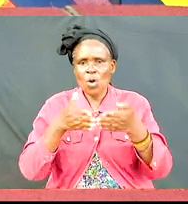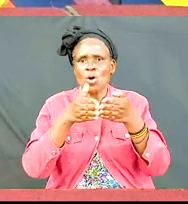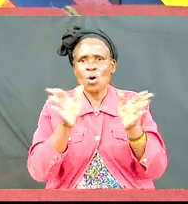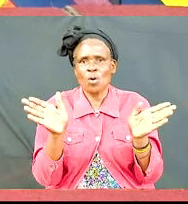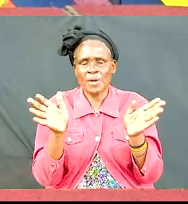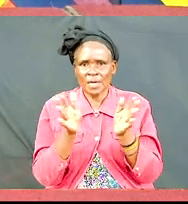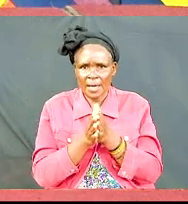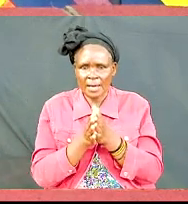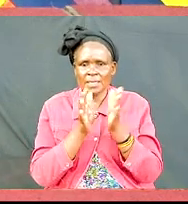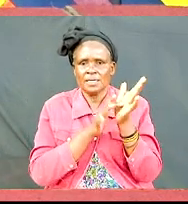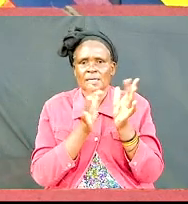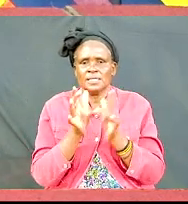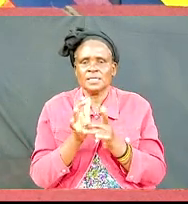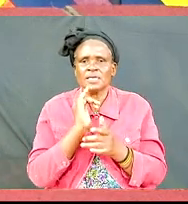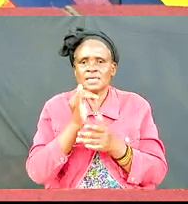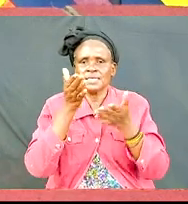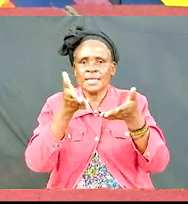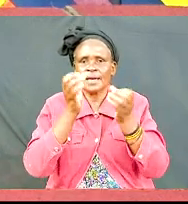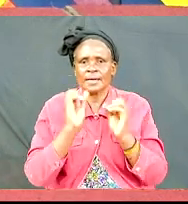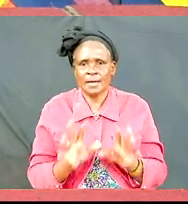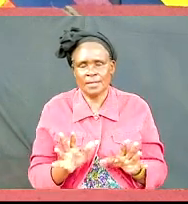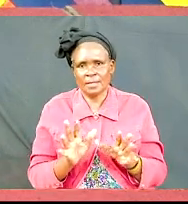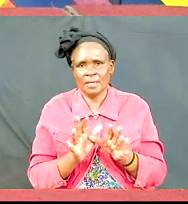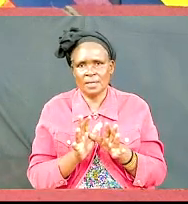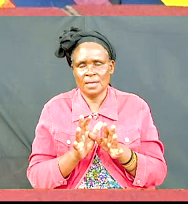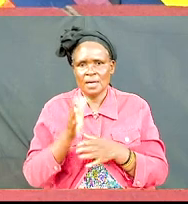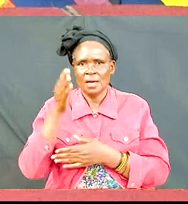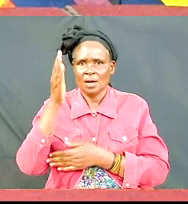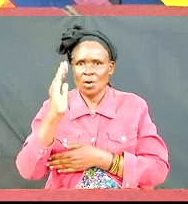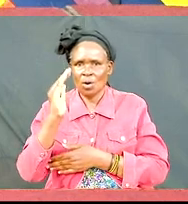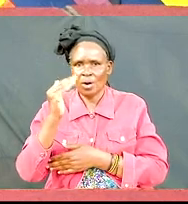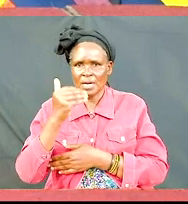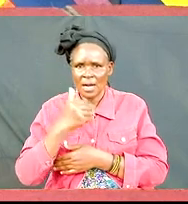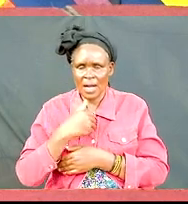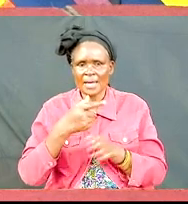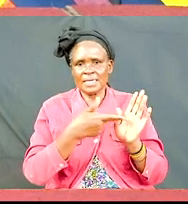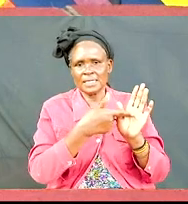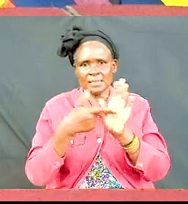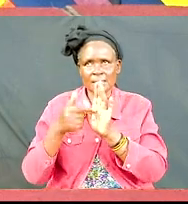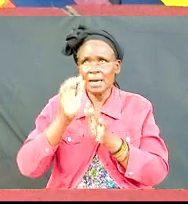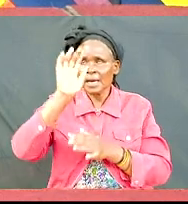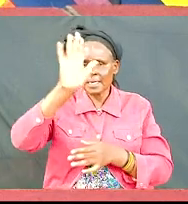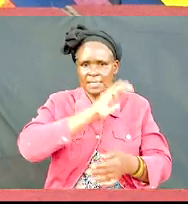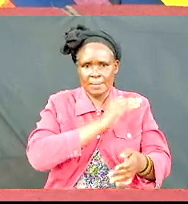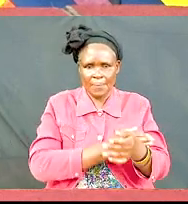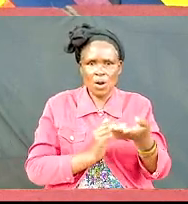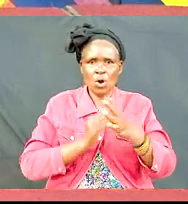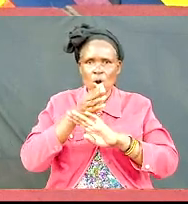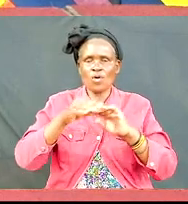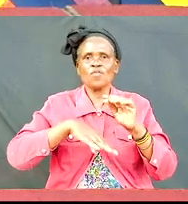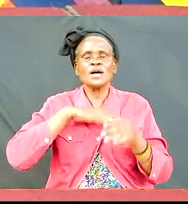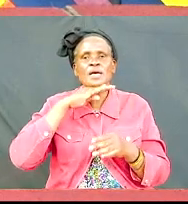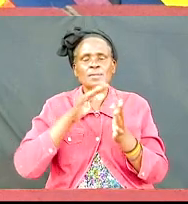and Jesus is not there anymore. God had displayed his power over death by